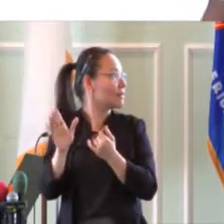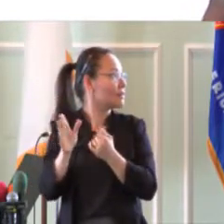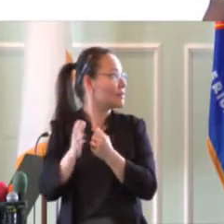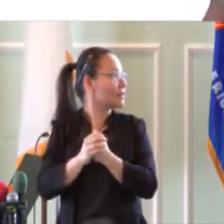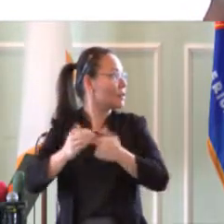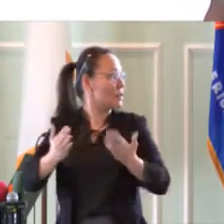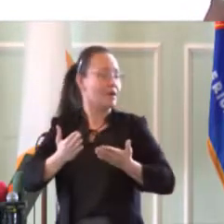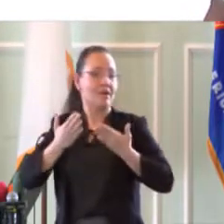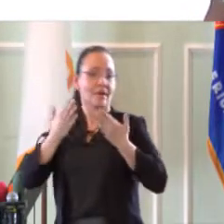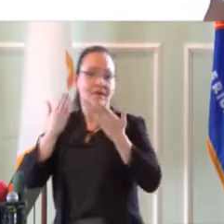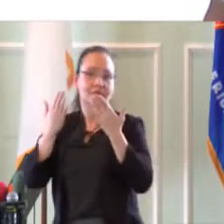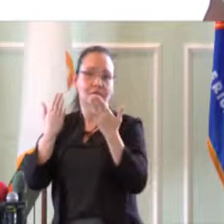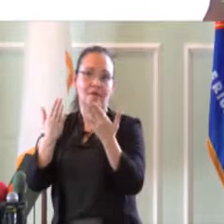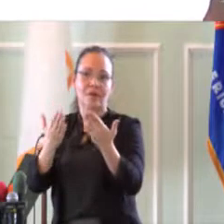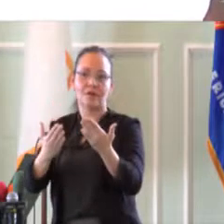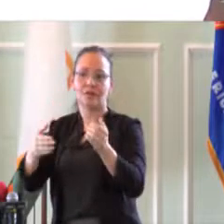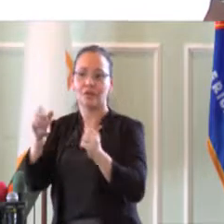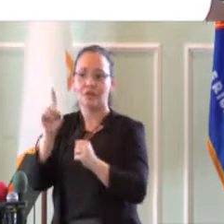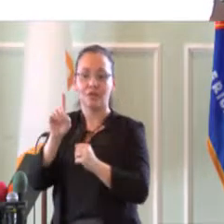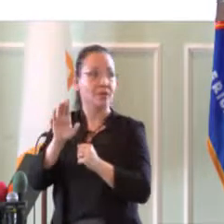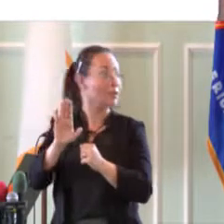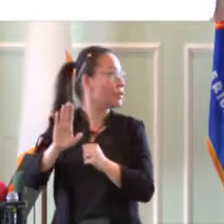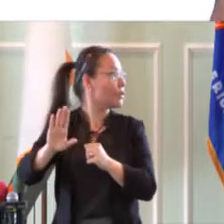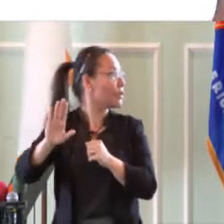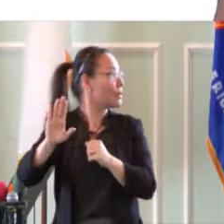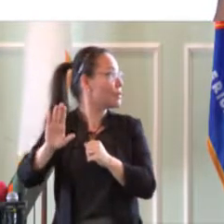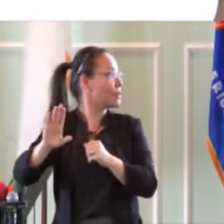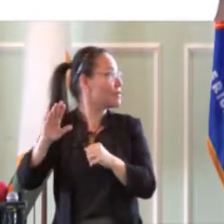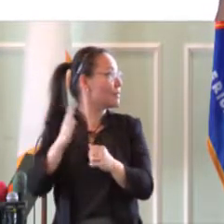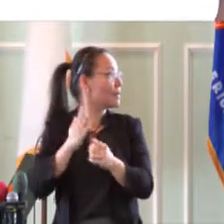offered to a friend who took my